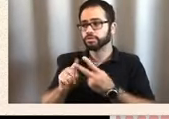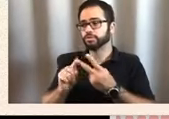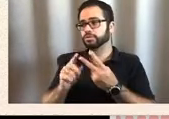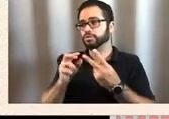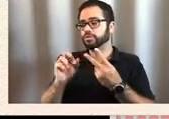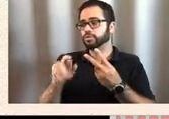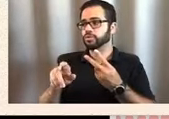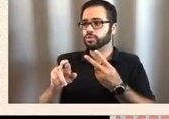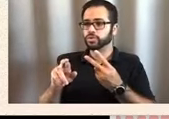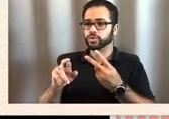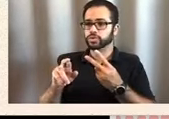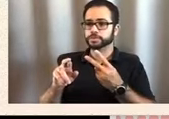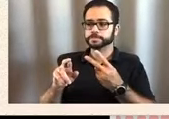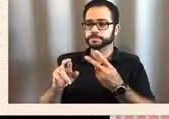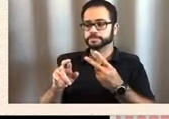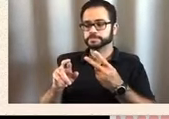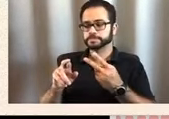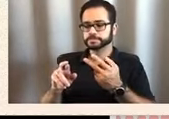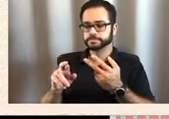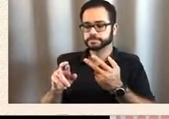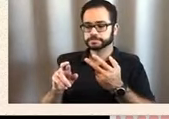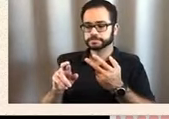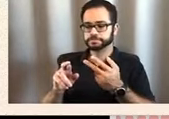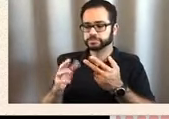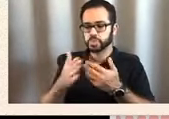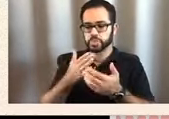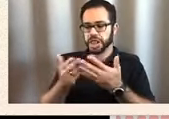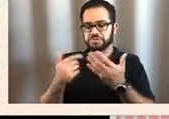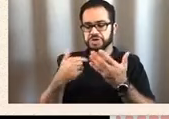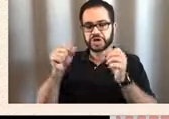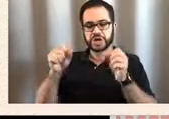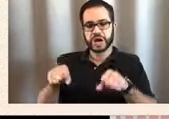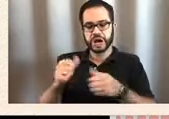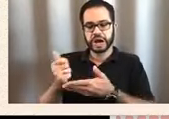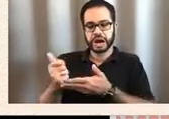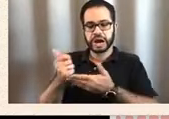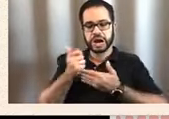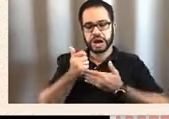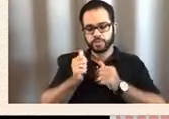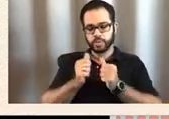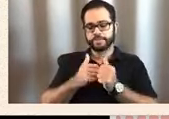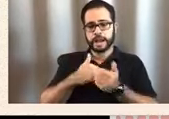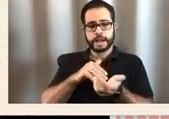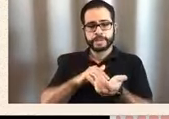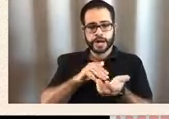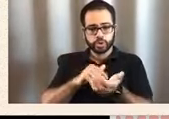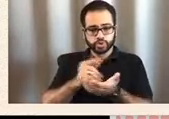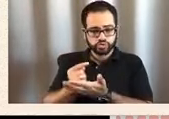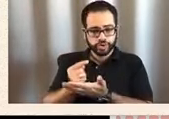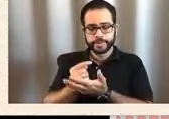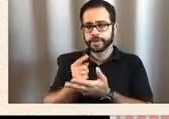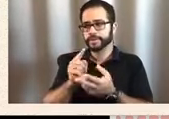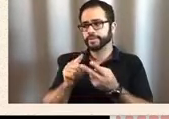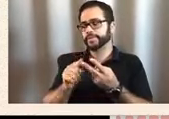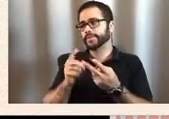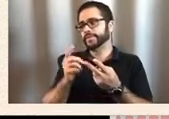things that could help in my medical treatment or